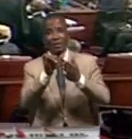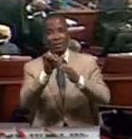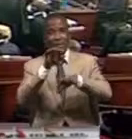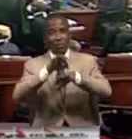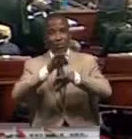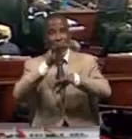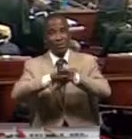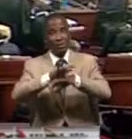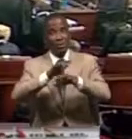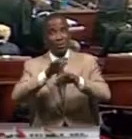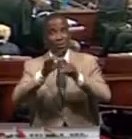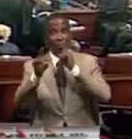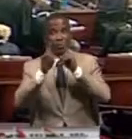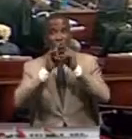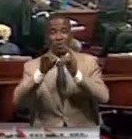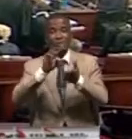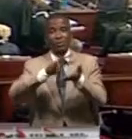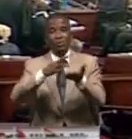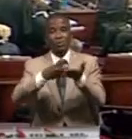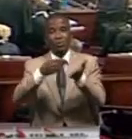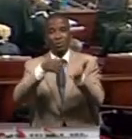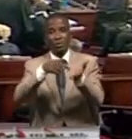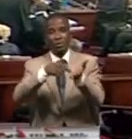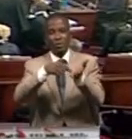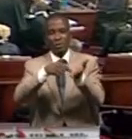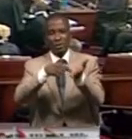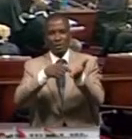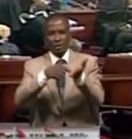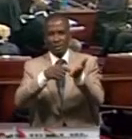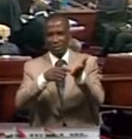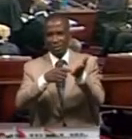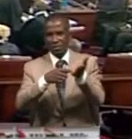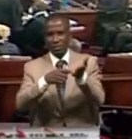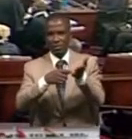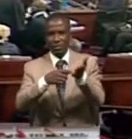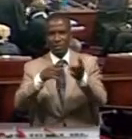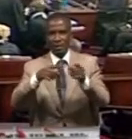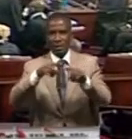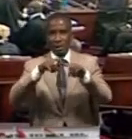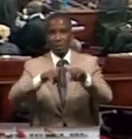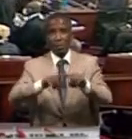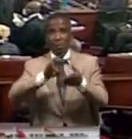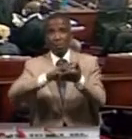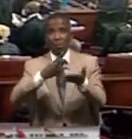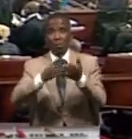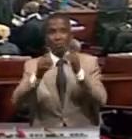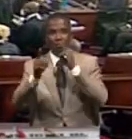statement. And in reference to that witness statement,